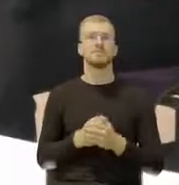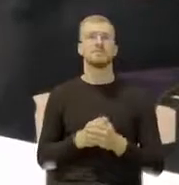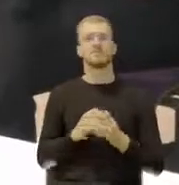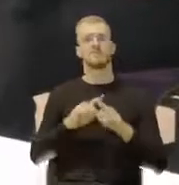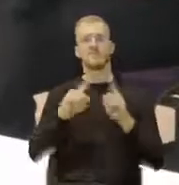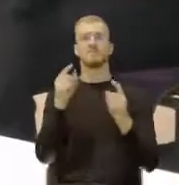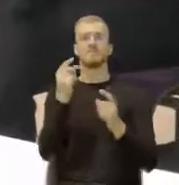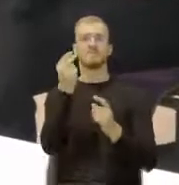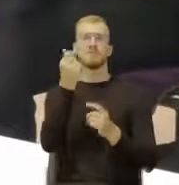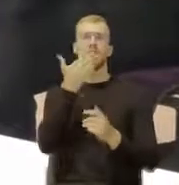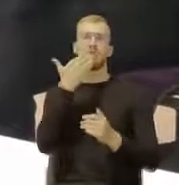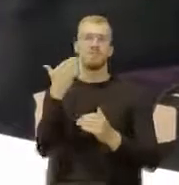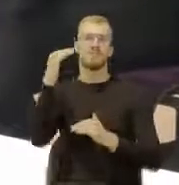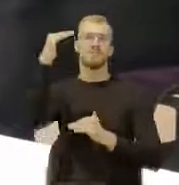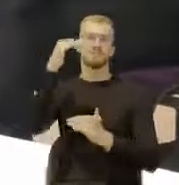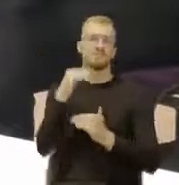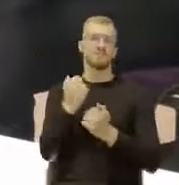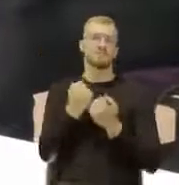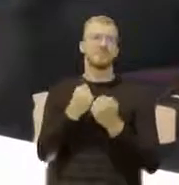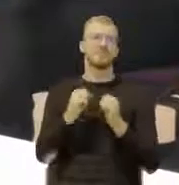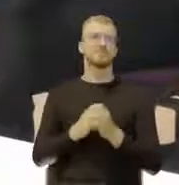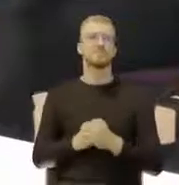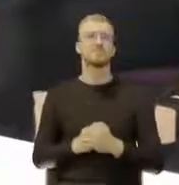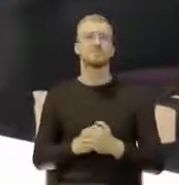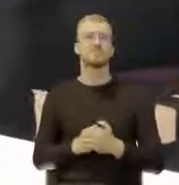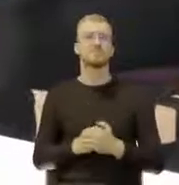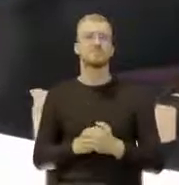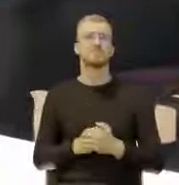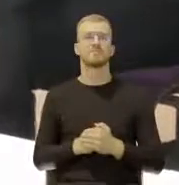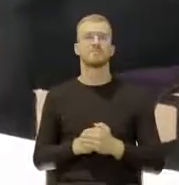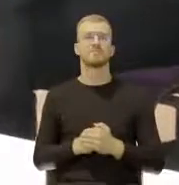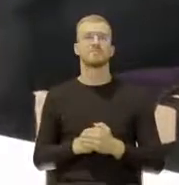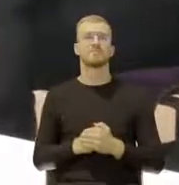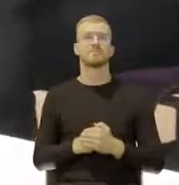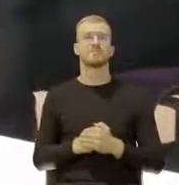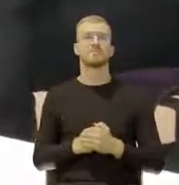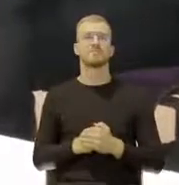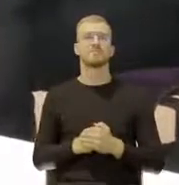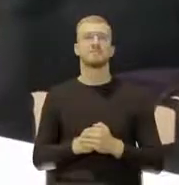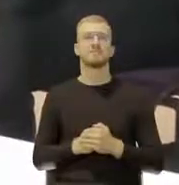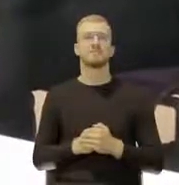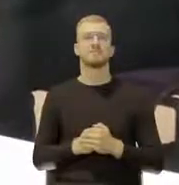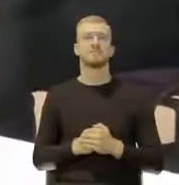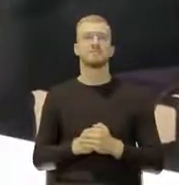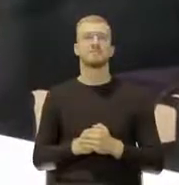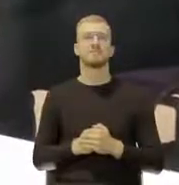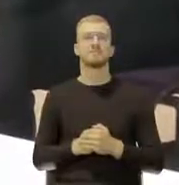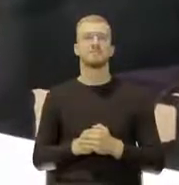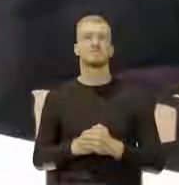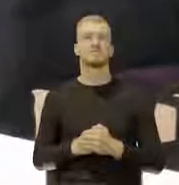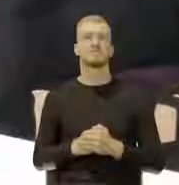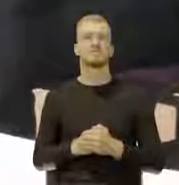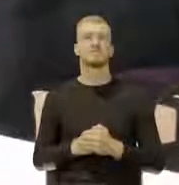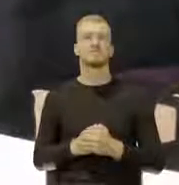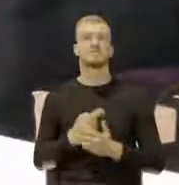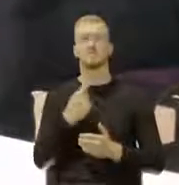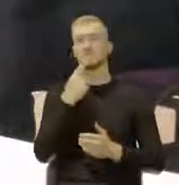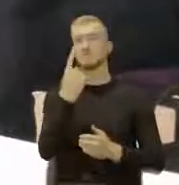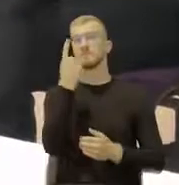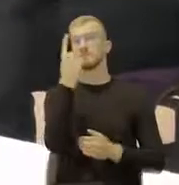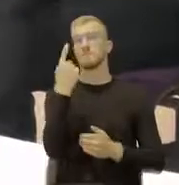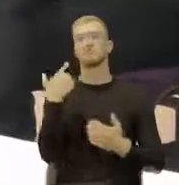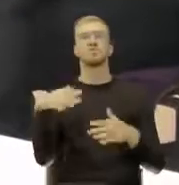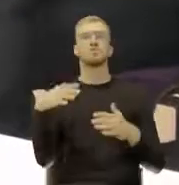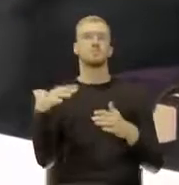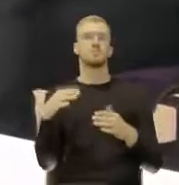And I will finish with one challenge, one important challenge: funding. Funding is an important challenge, of